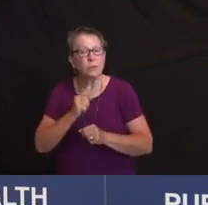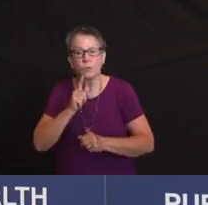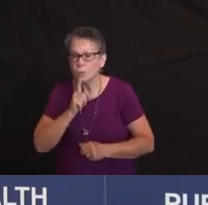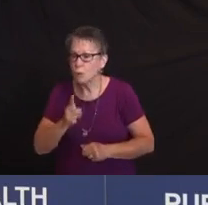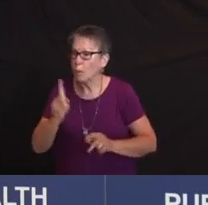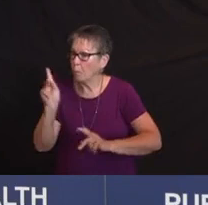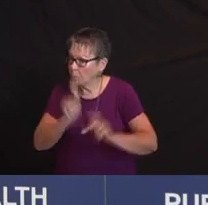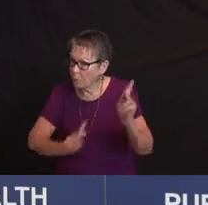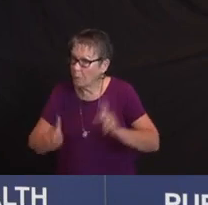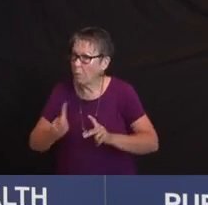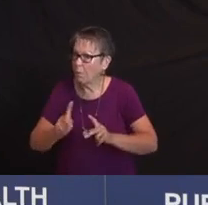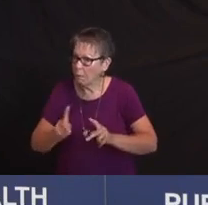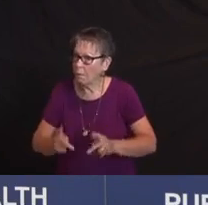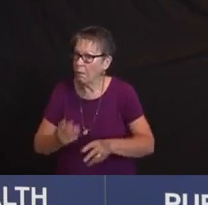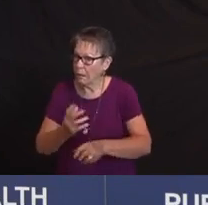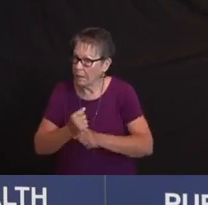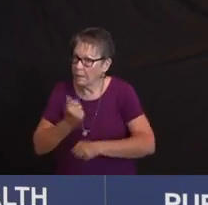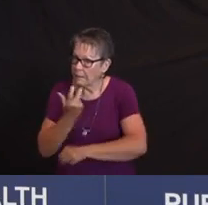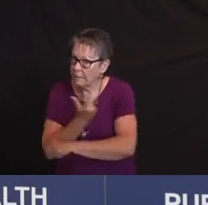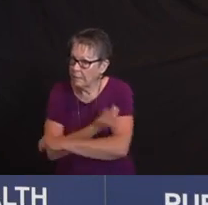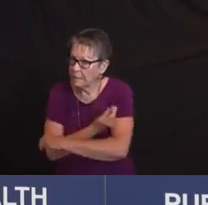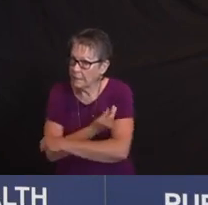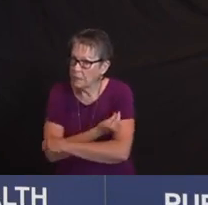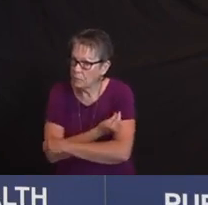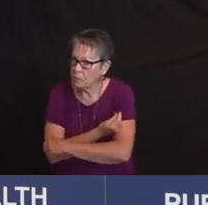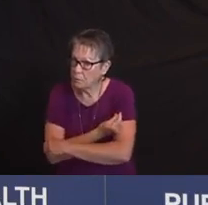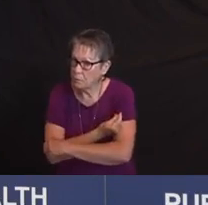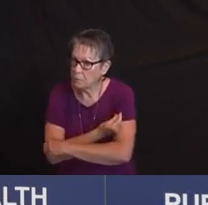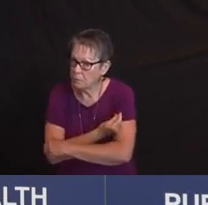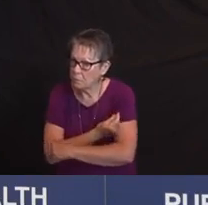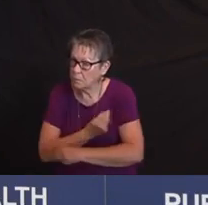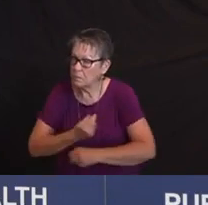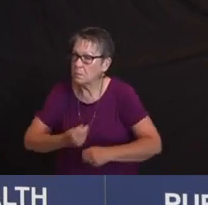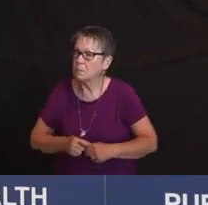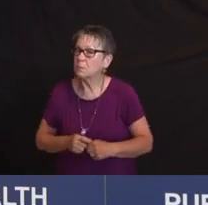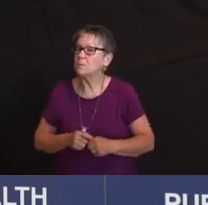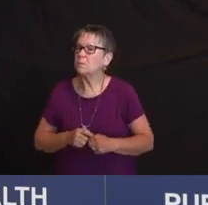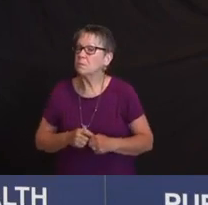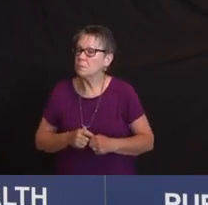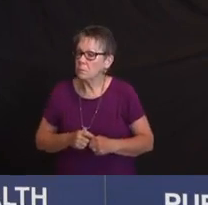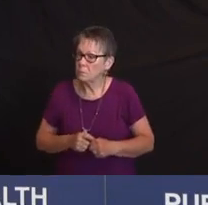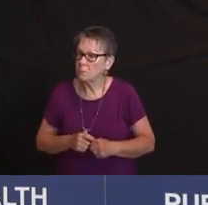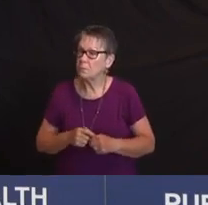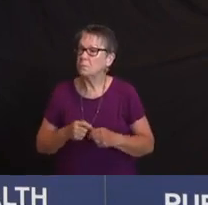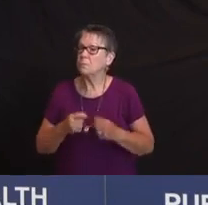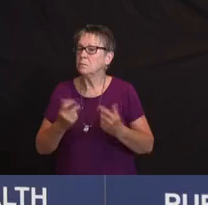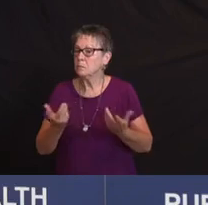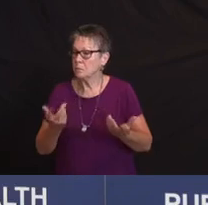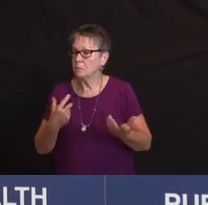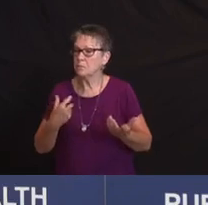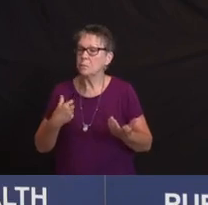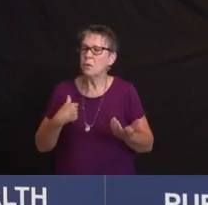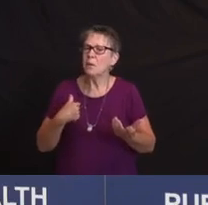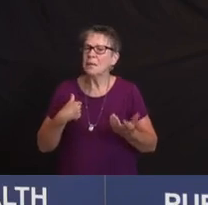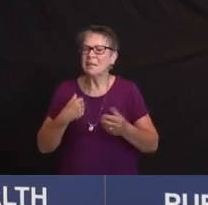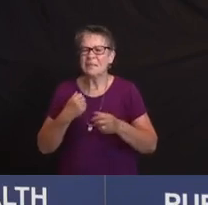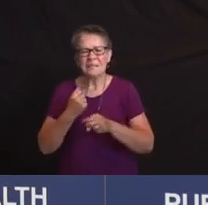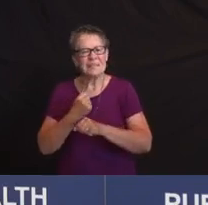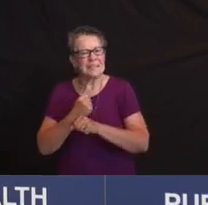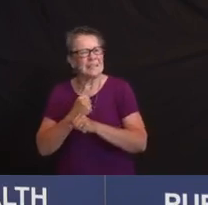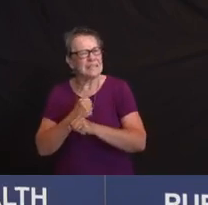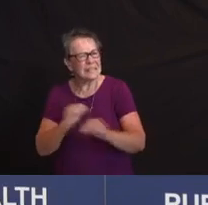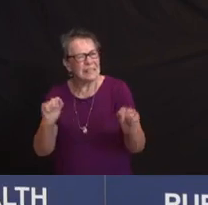Excuse me, it also is predicated on, ensuring that we take appropriate precautions. And, there are a lot of